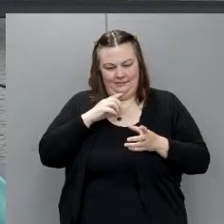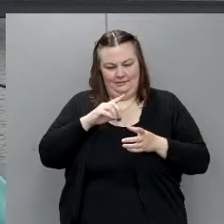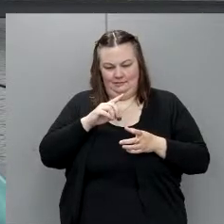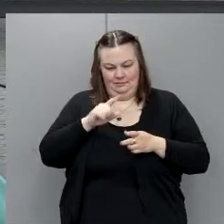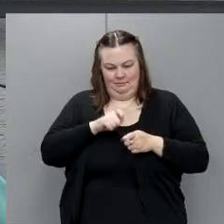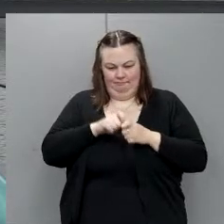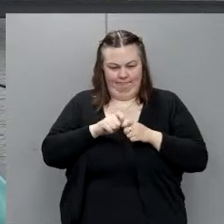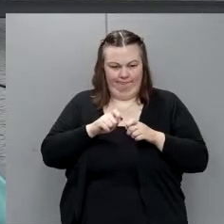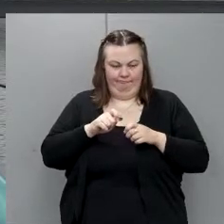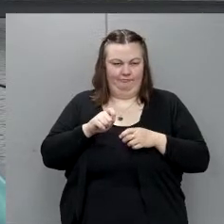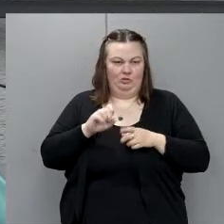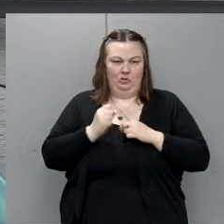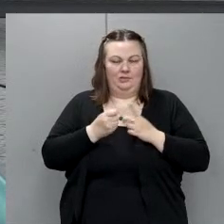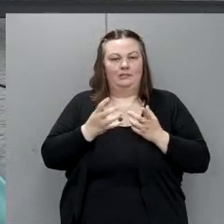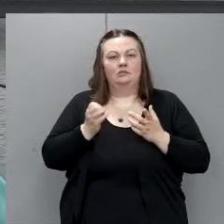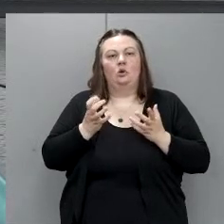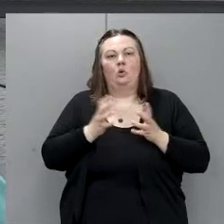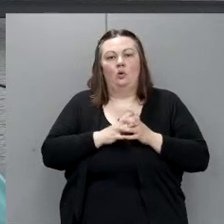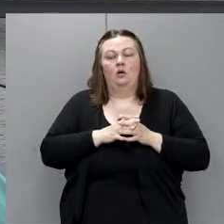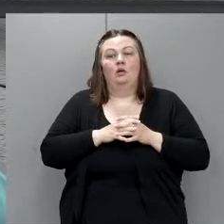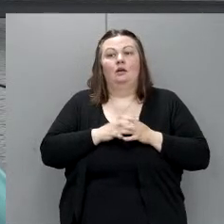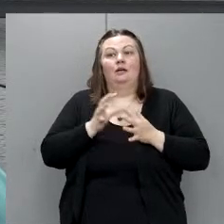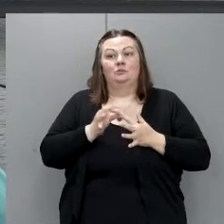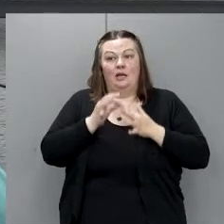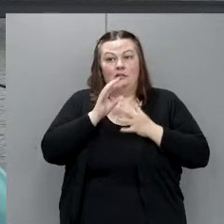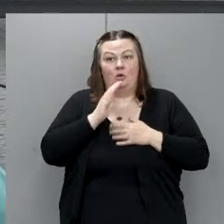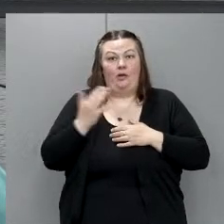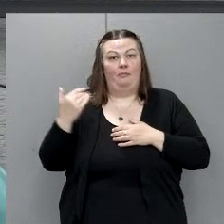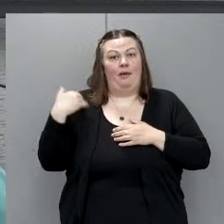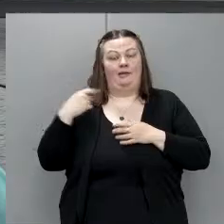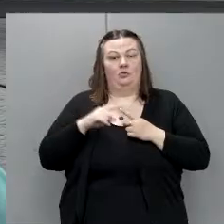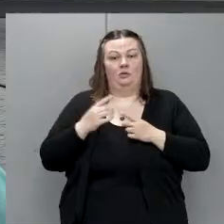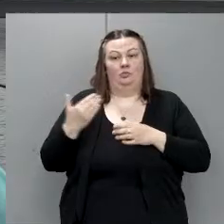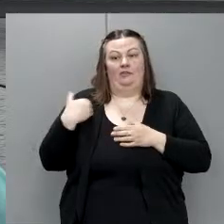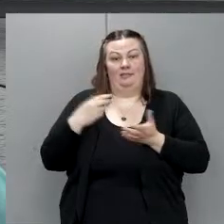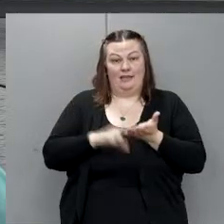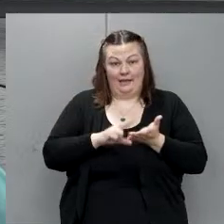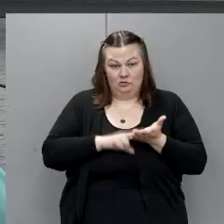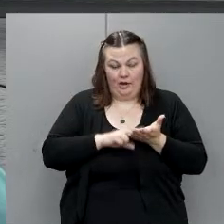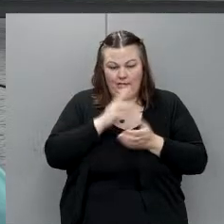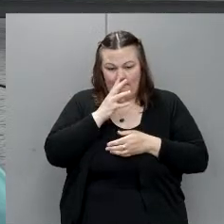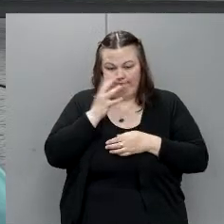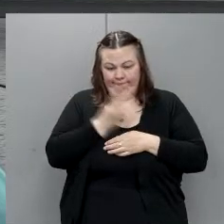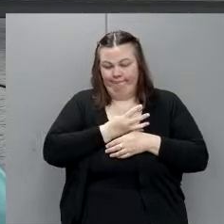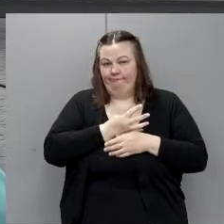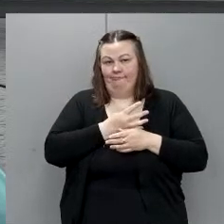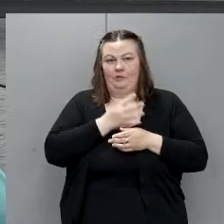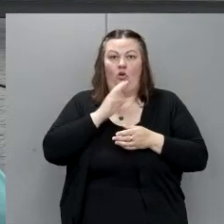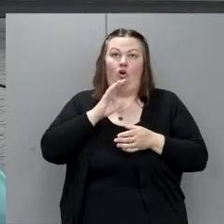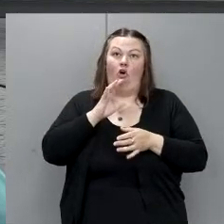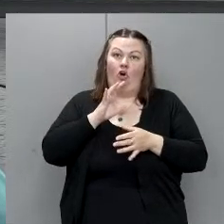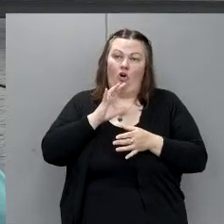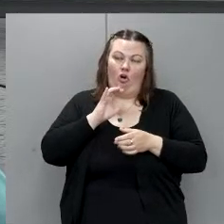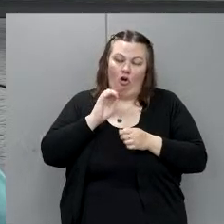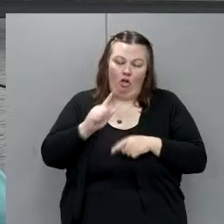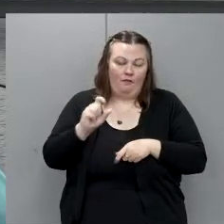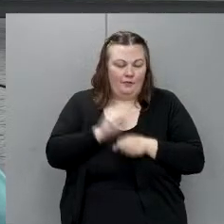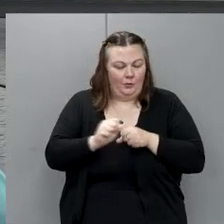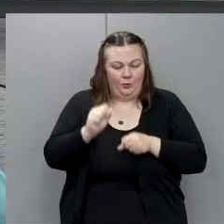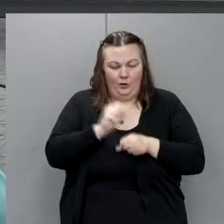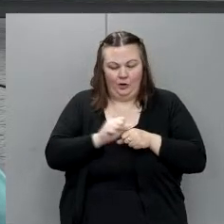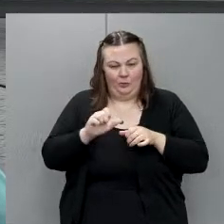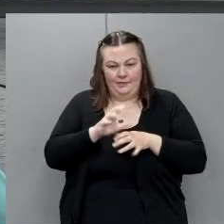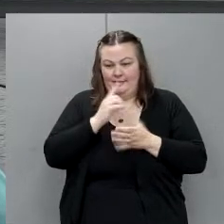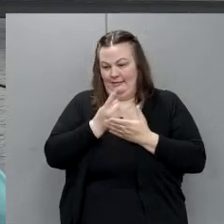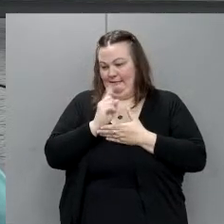regard, especially going back to the previous contract and disregarding all the work that we did